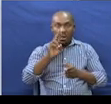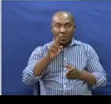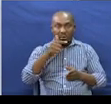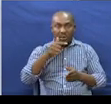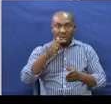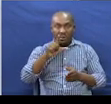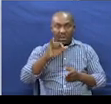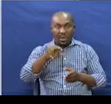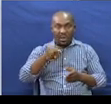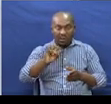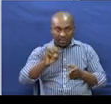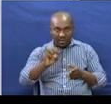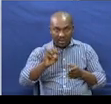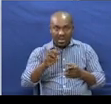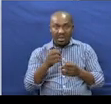3 variables